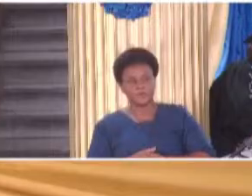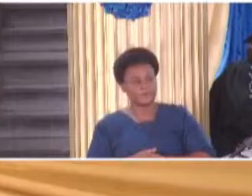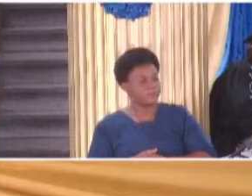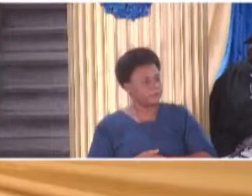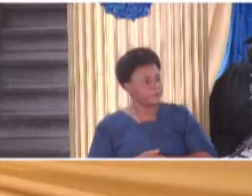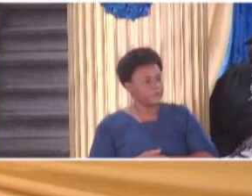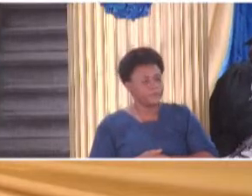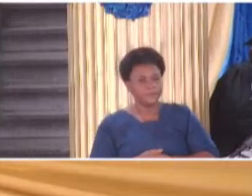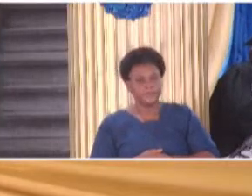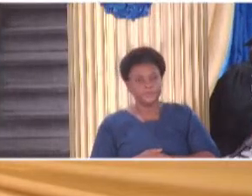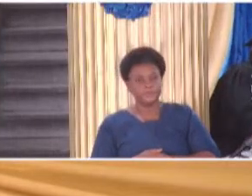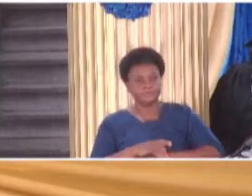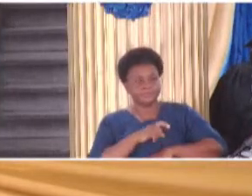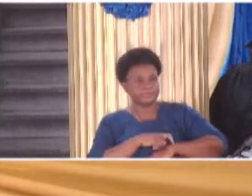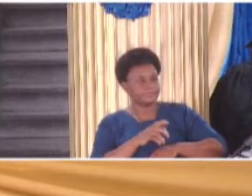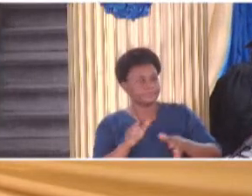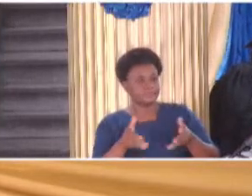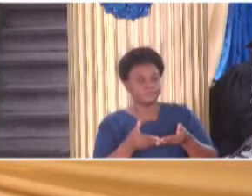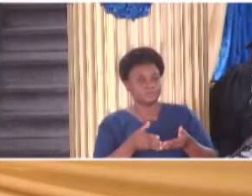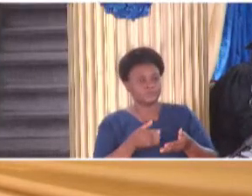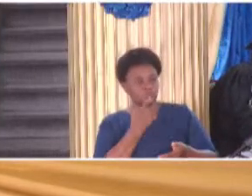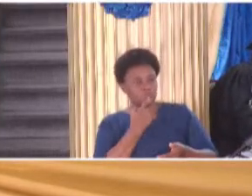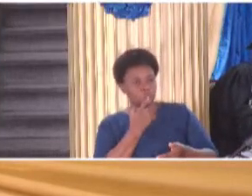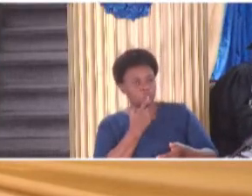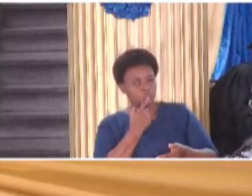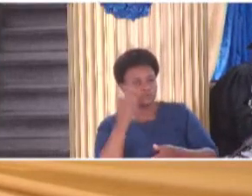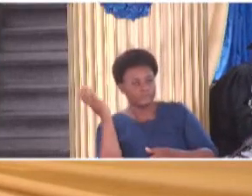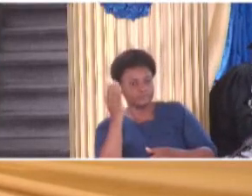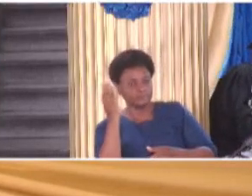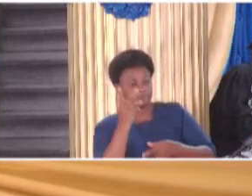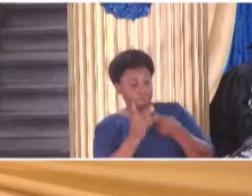It's now time to introduce our guest speaker.